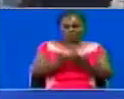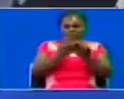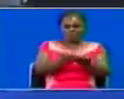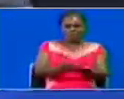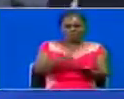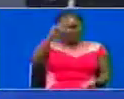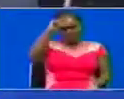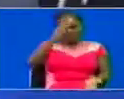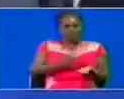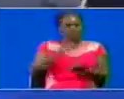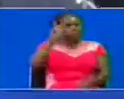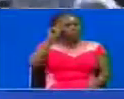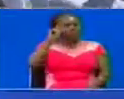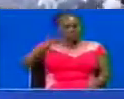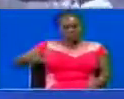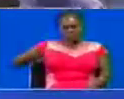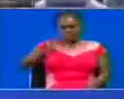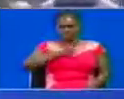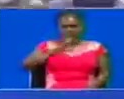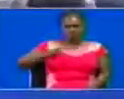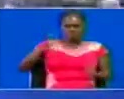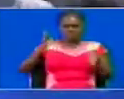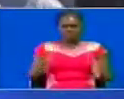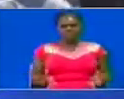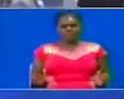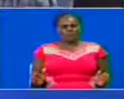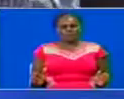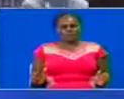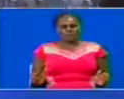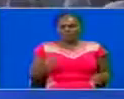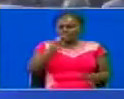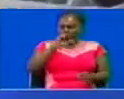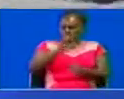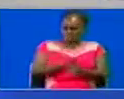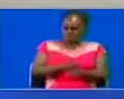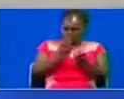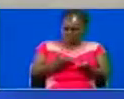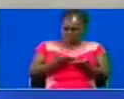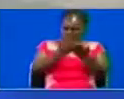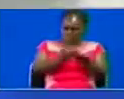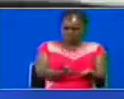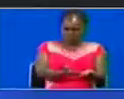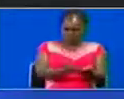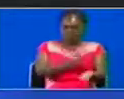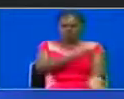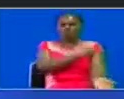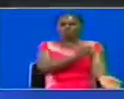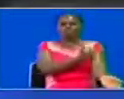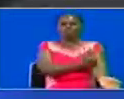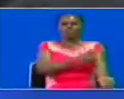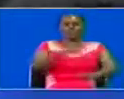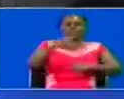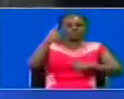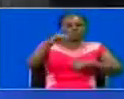government through the Mombasa County Commissioner Evans Achoki. Achoki promised to hand over the petition to the relevant authorities for